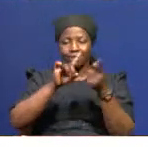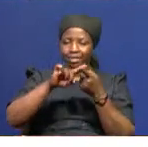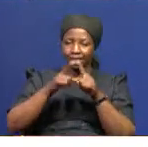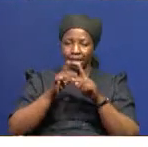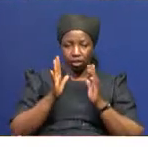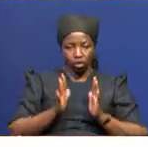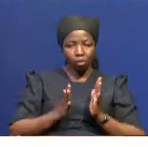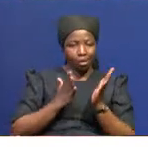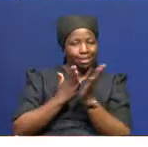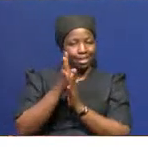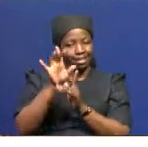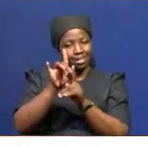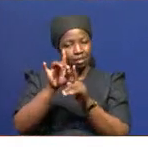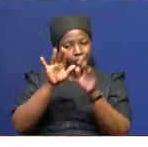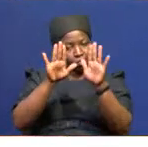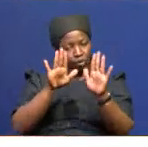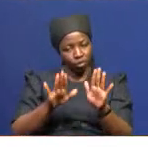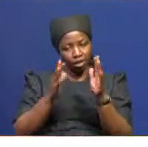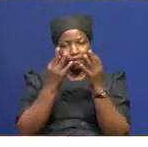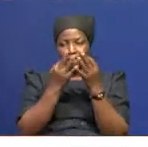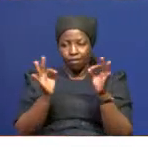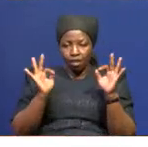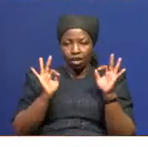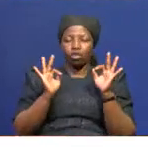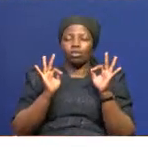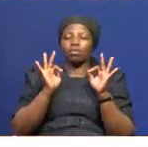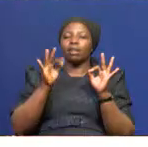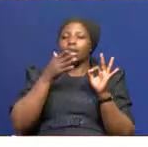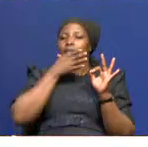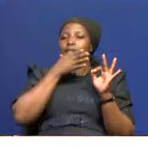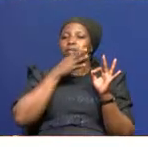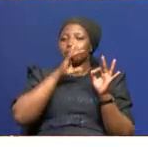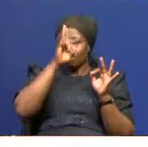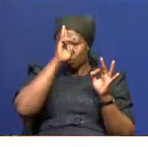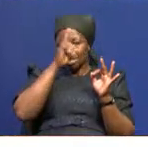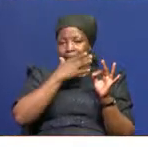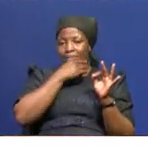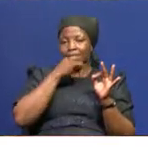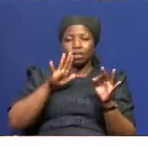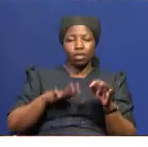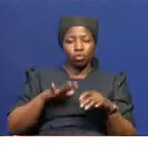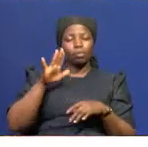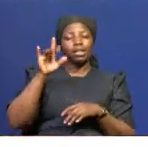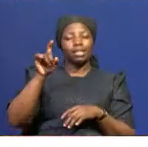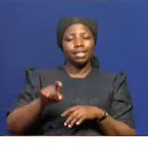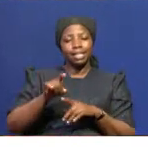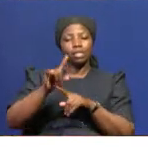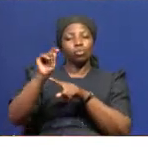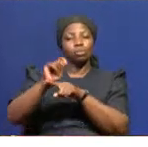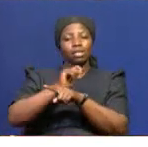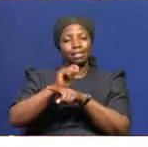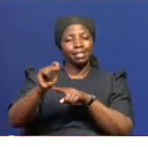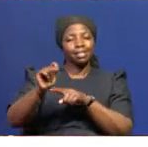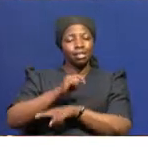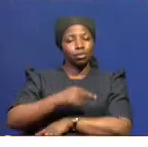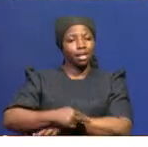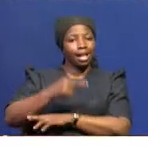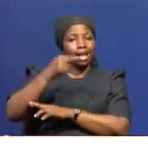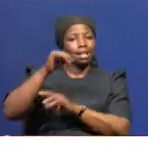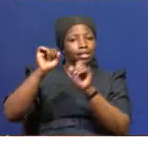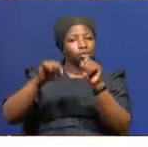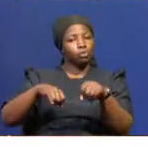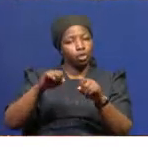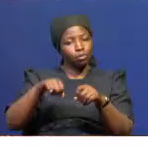and fundamental freedoms. The servicemen and women are required to be trained to the highest possible